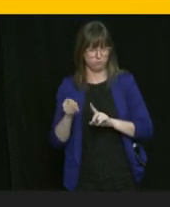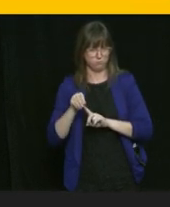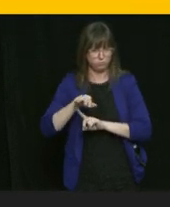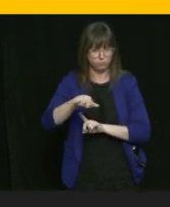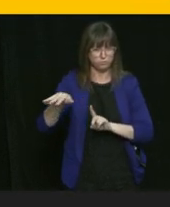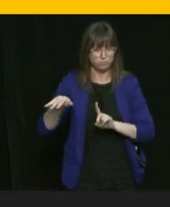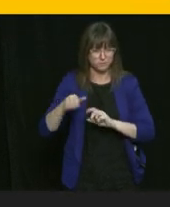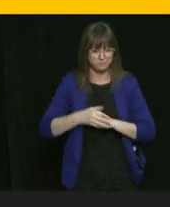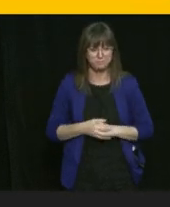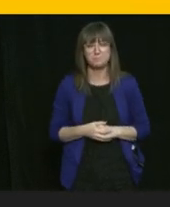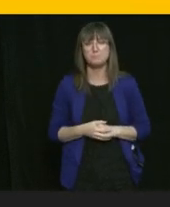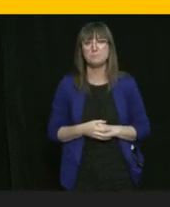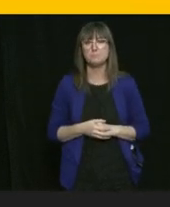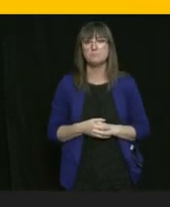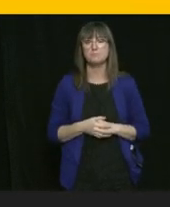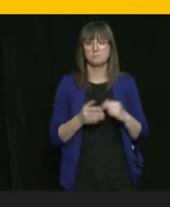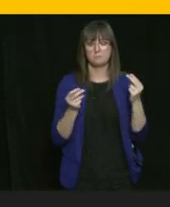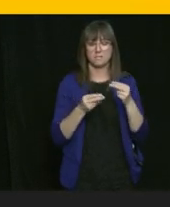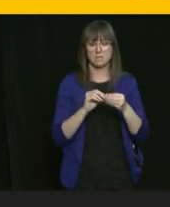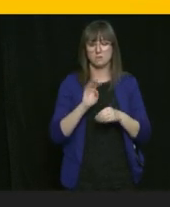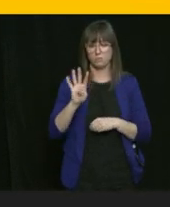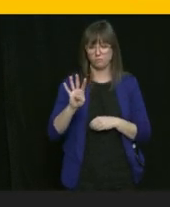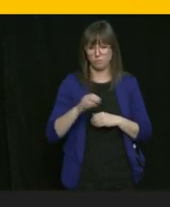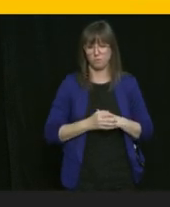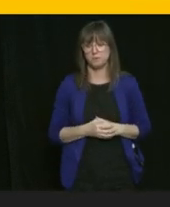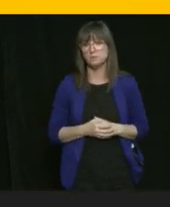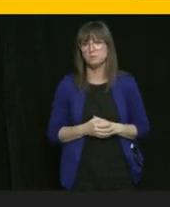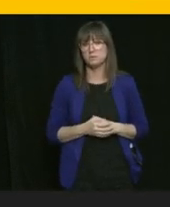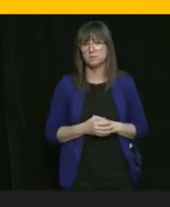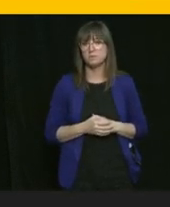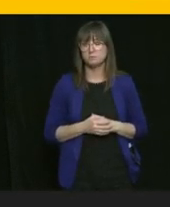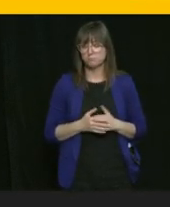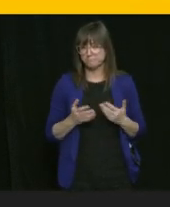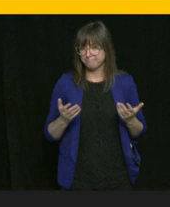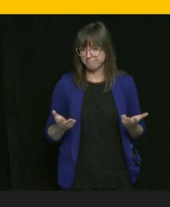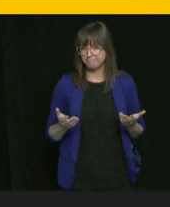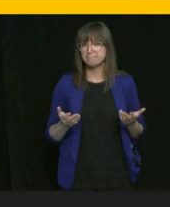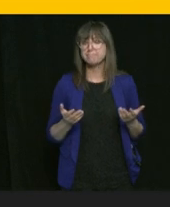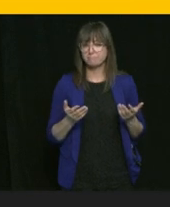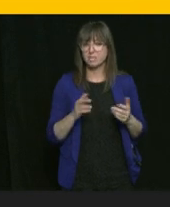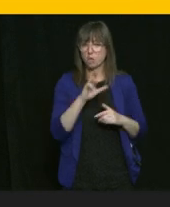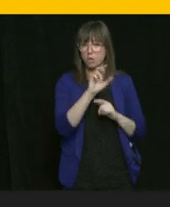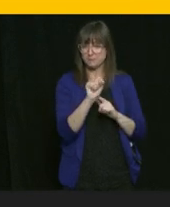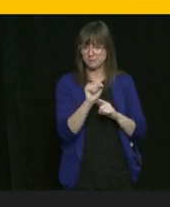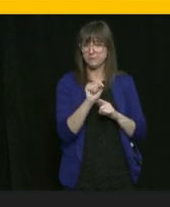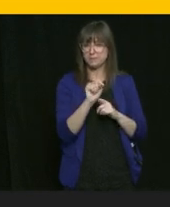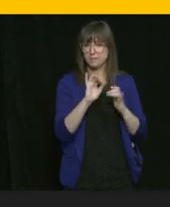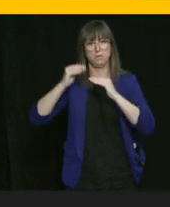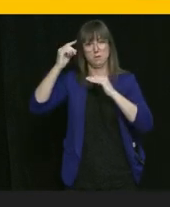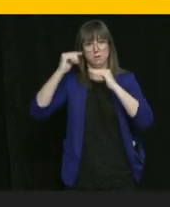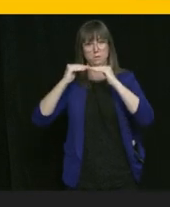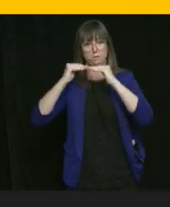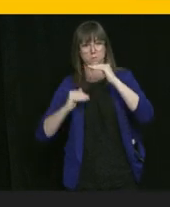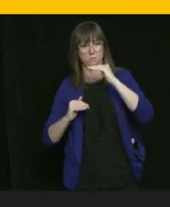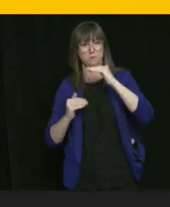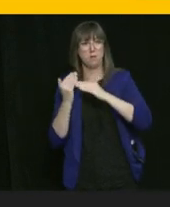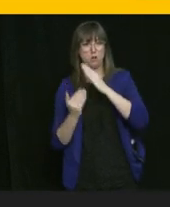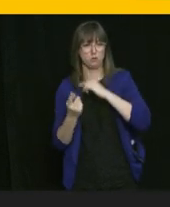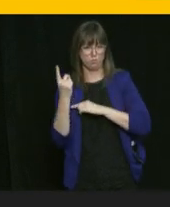The slide four, the time-varying effective reproduction number, also known as R.